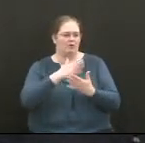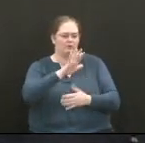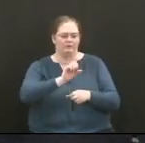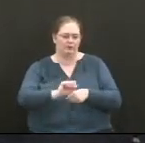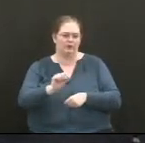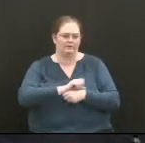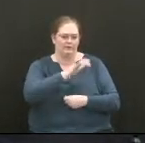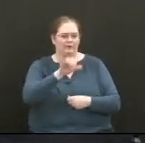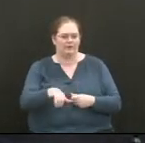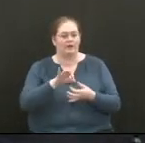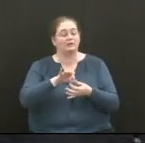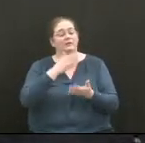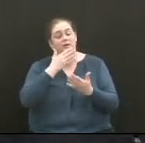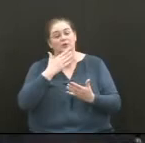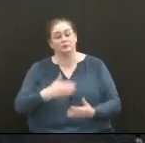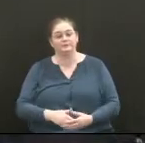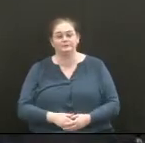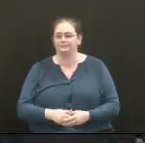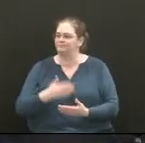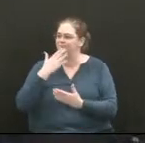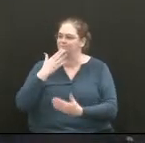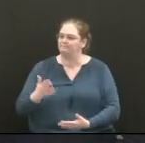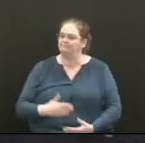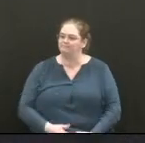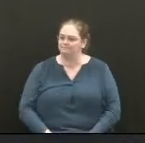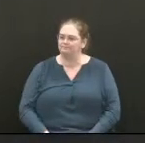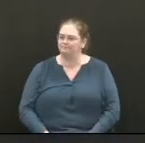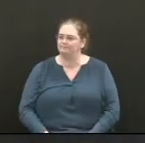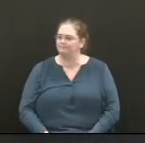your efforts in that regard. Thank you. Thank you. Thank you.